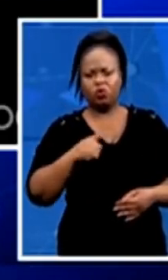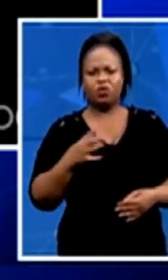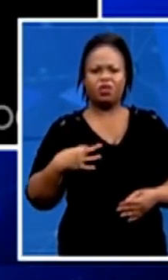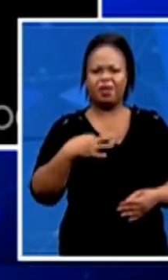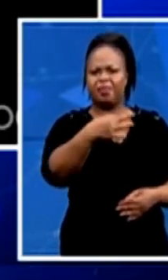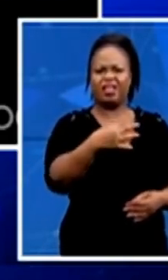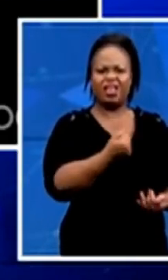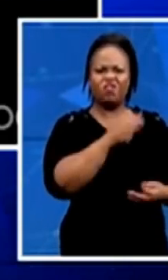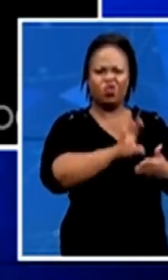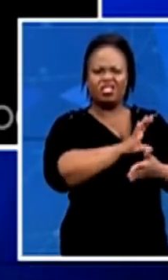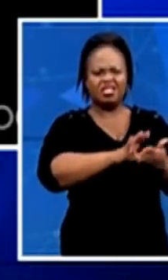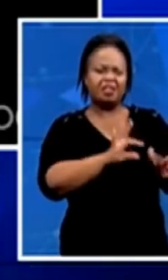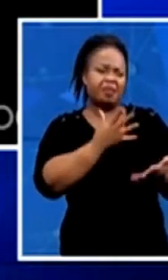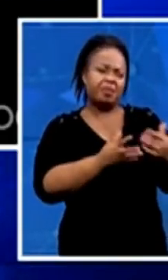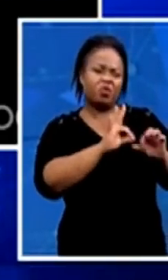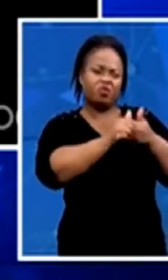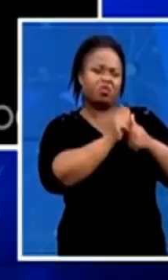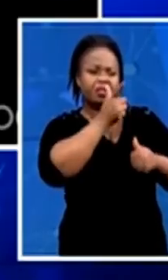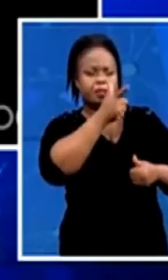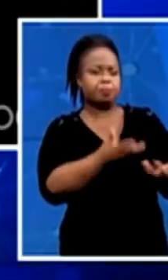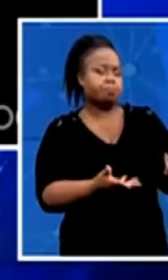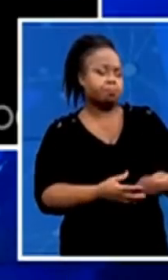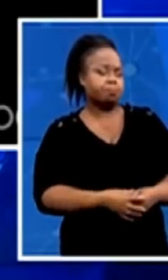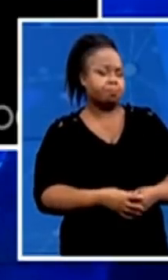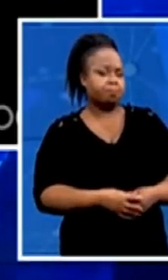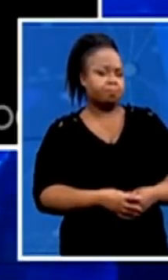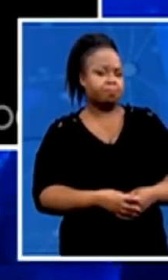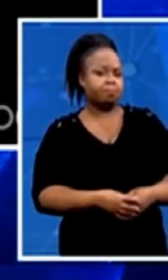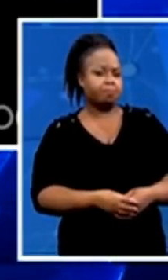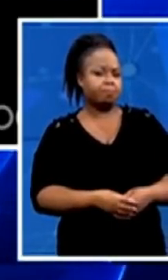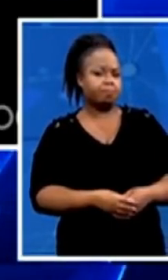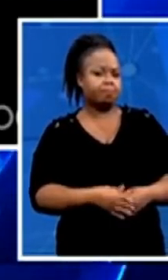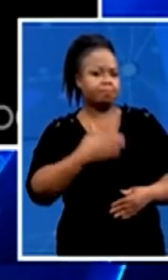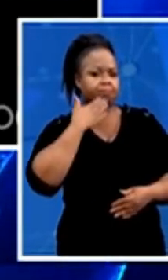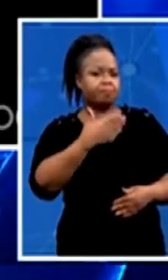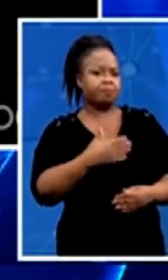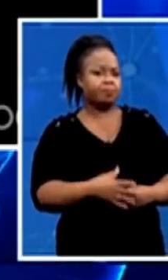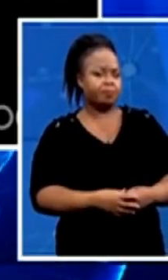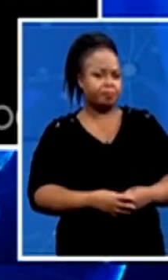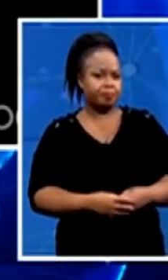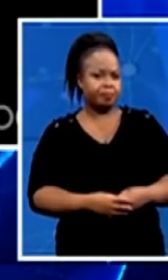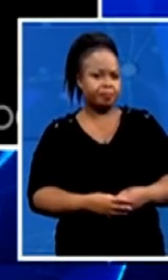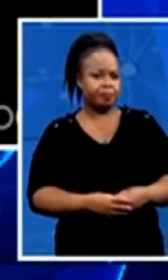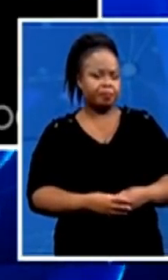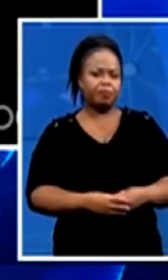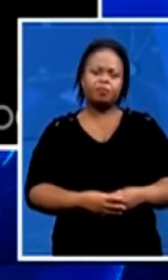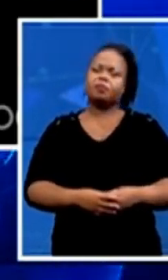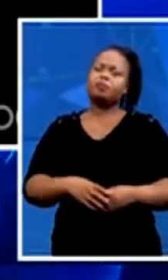later. Yes, thank you. Thank you. Mr. Mpofu, can I raise 3 aspects with you,